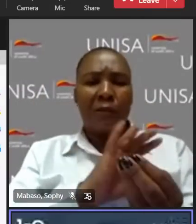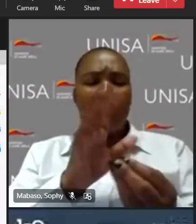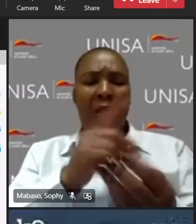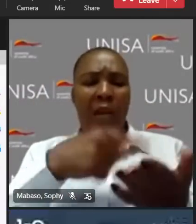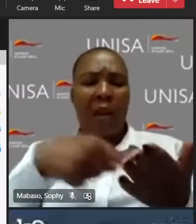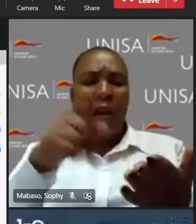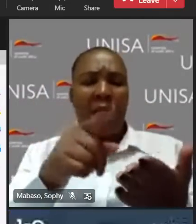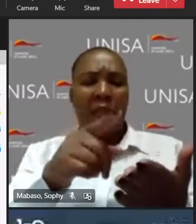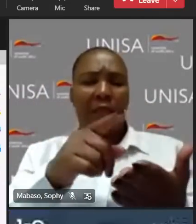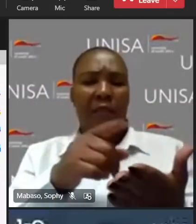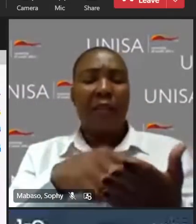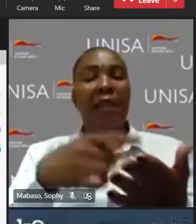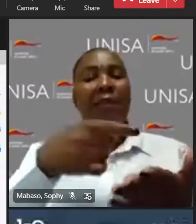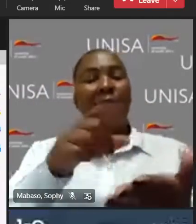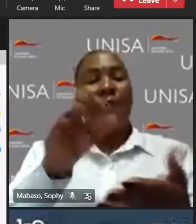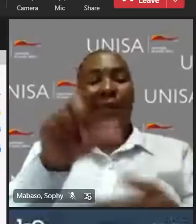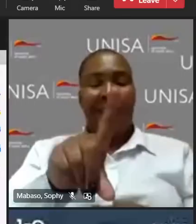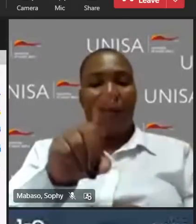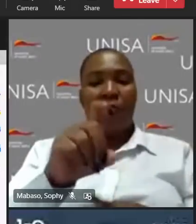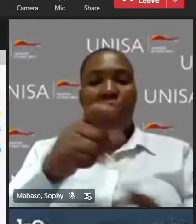cancel.